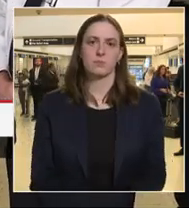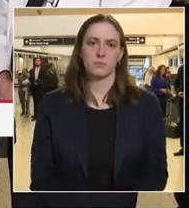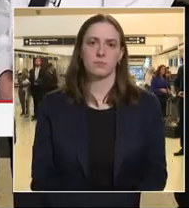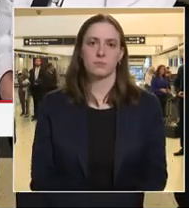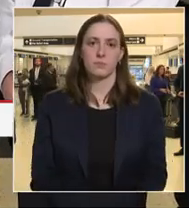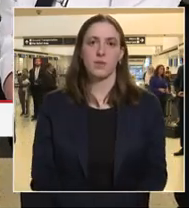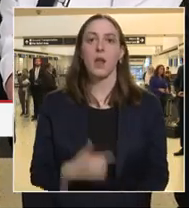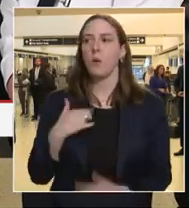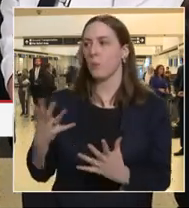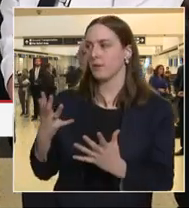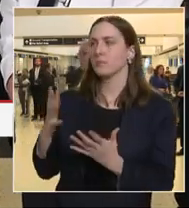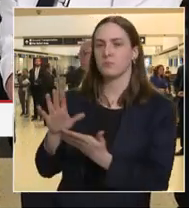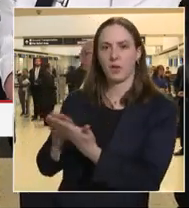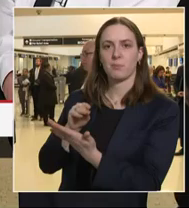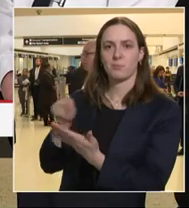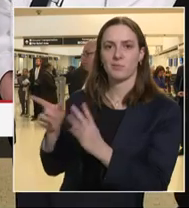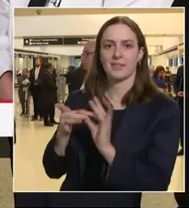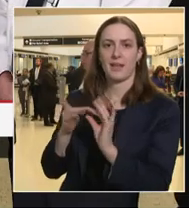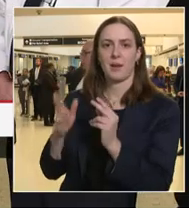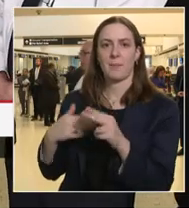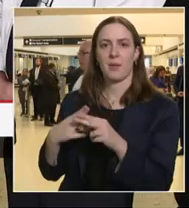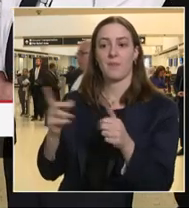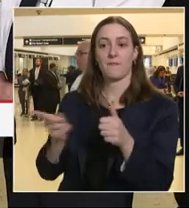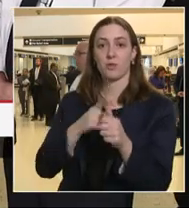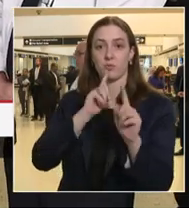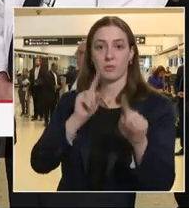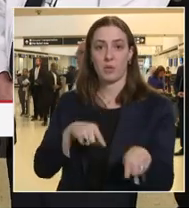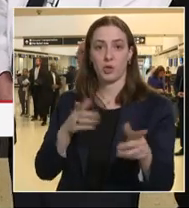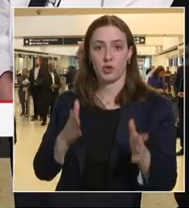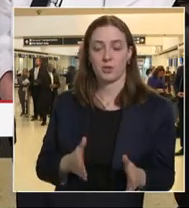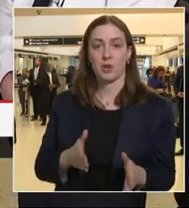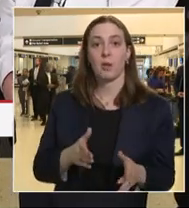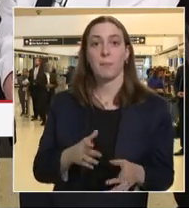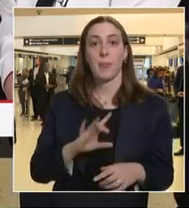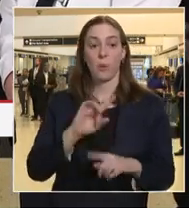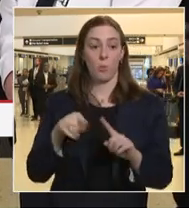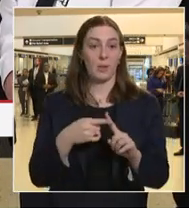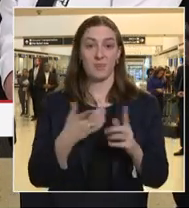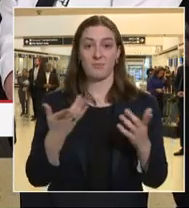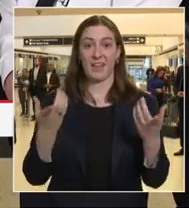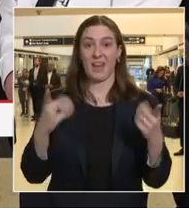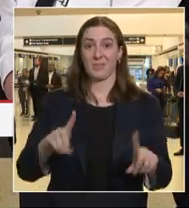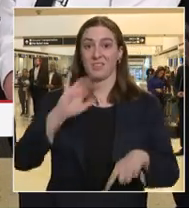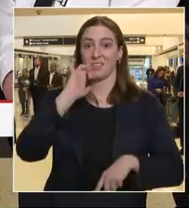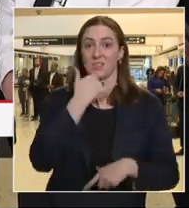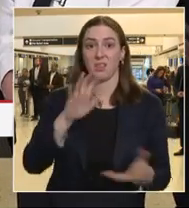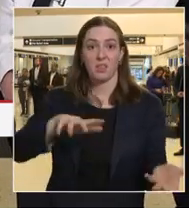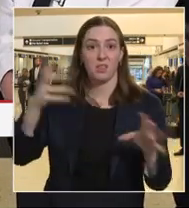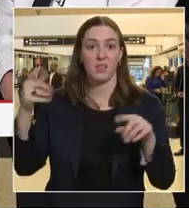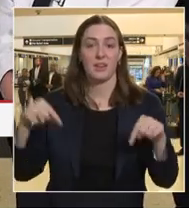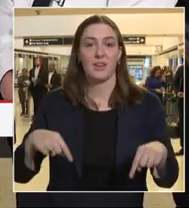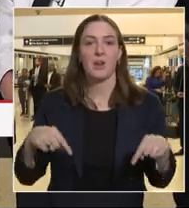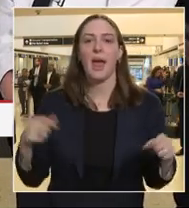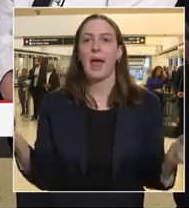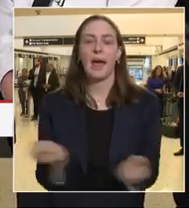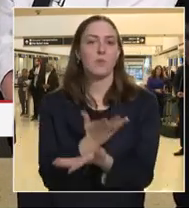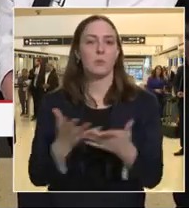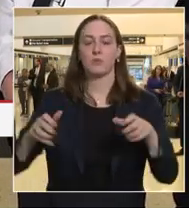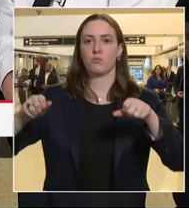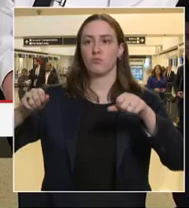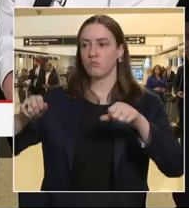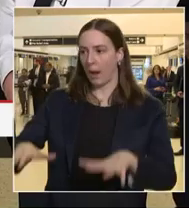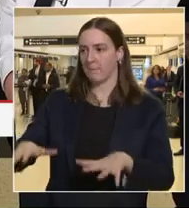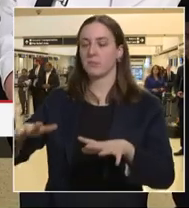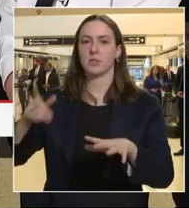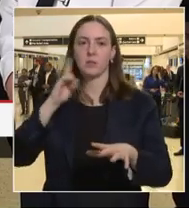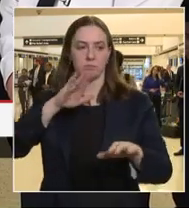first responders. When there's a problem in this area, everybody drops everything, and they rush to wherever the problem is. So I want to thank